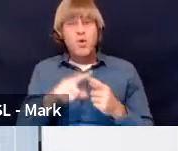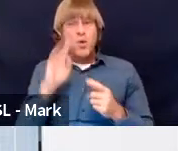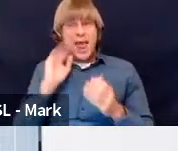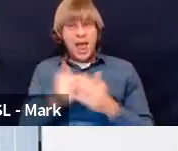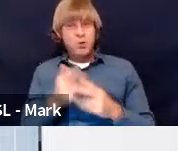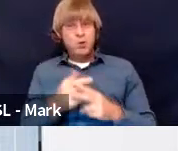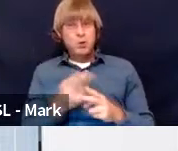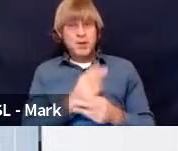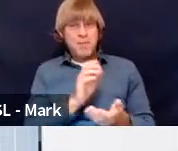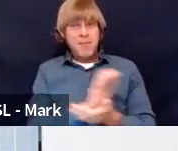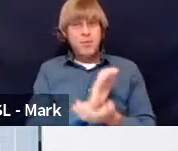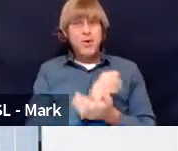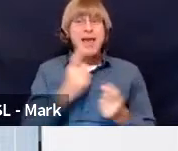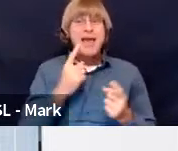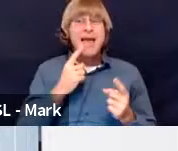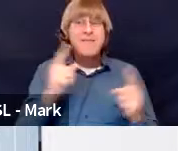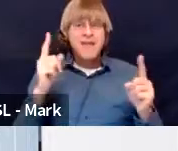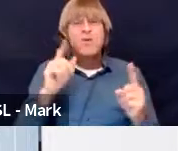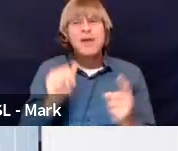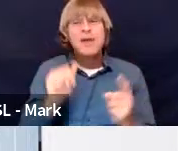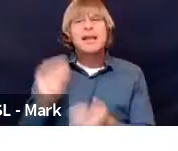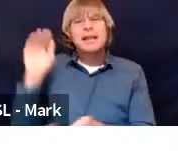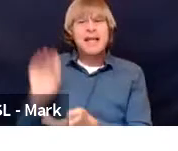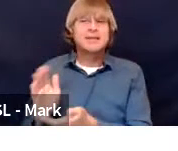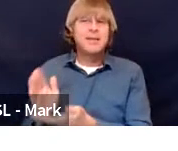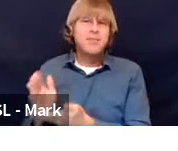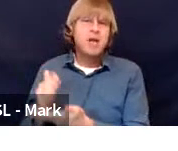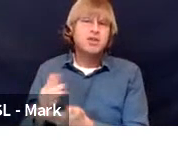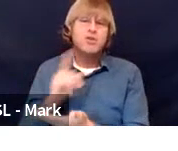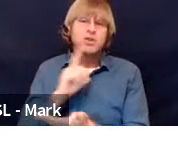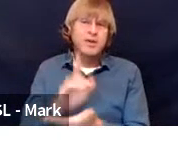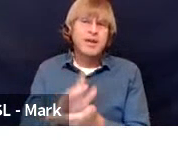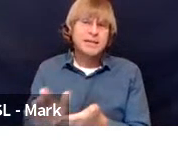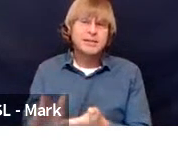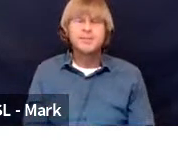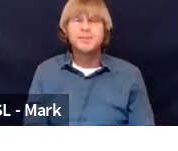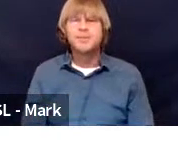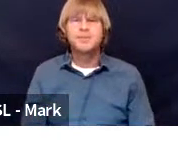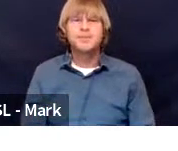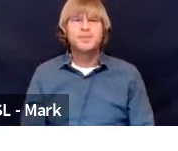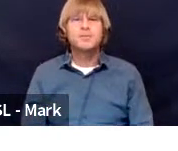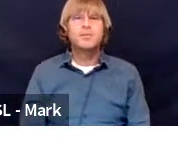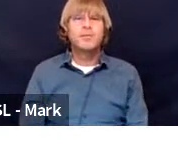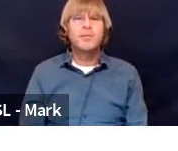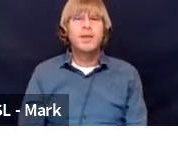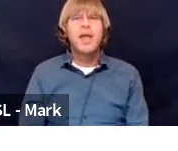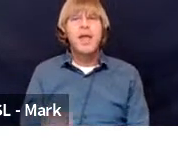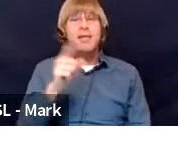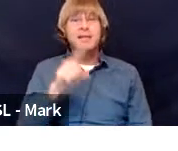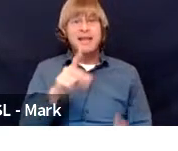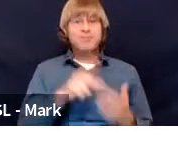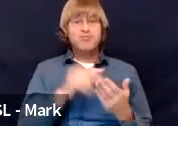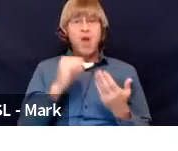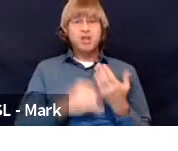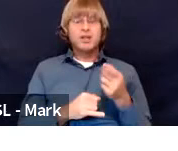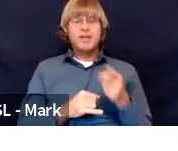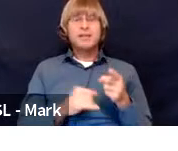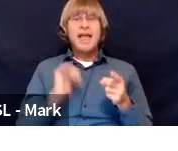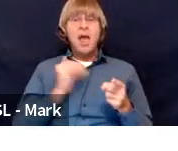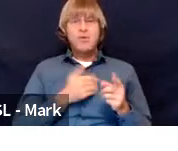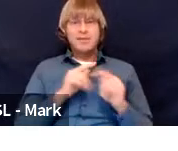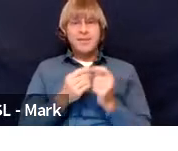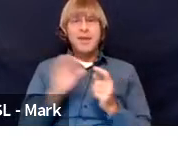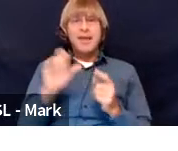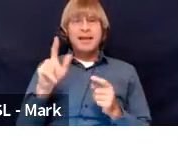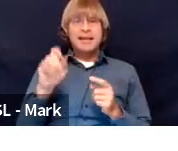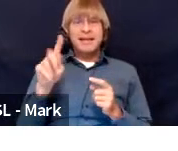paper effectively, you can free up the budget a bit, which is really nice. This next project was one that our team in